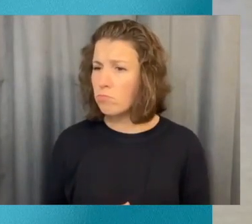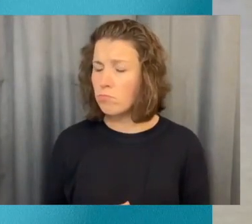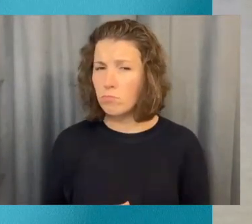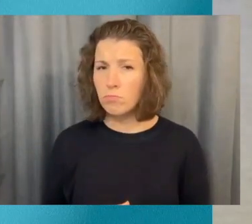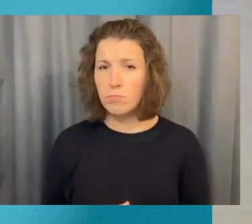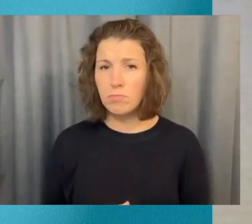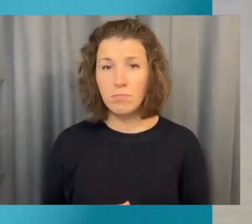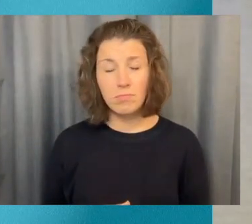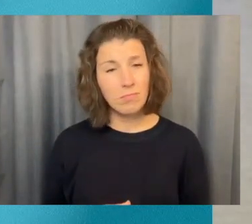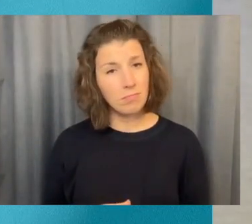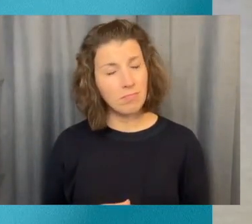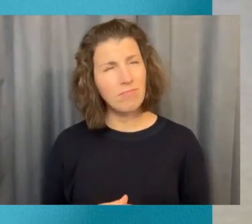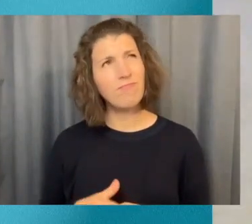I wondered about this issue about choice